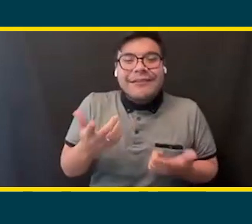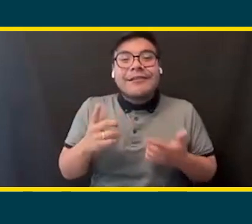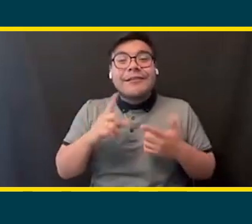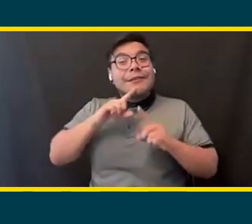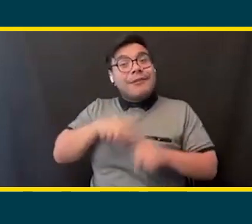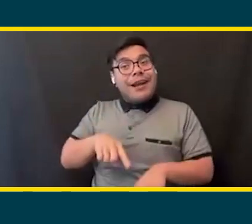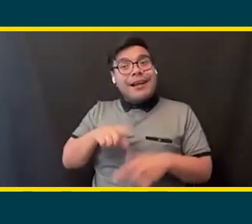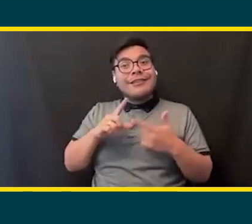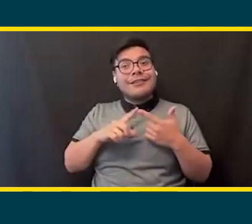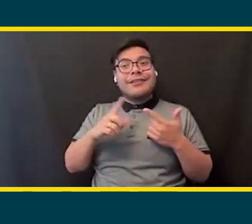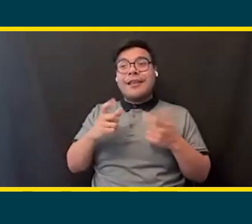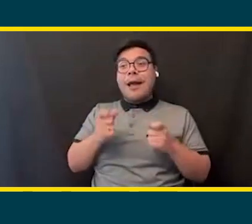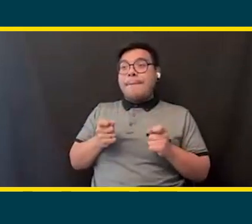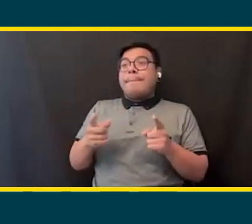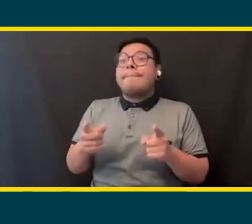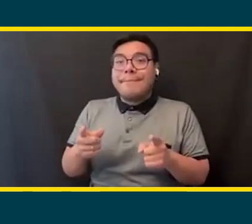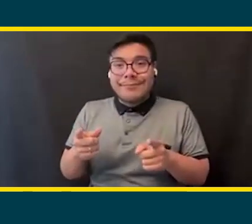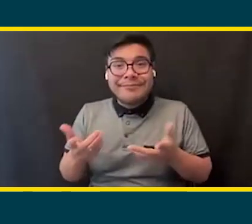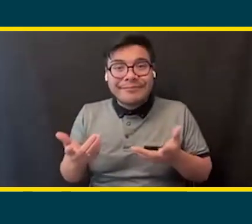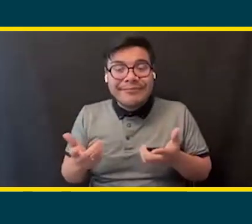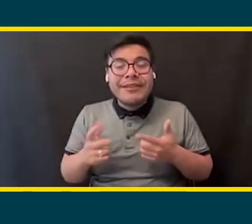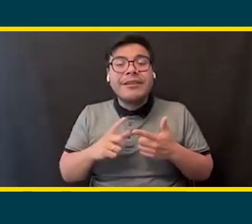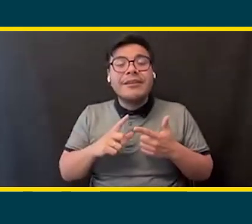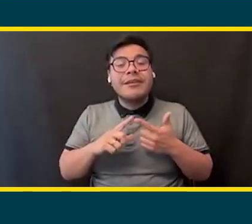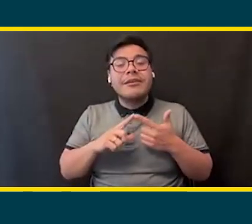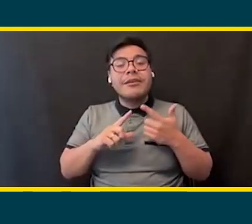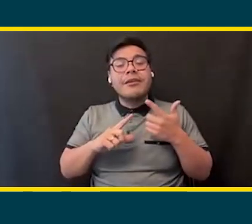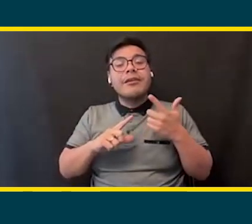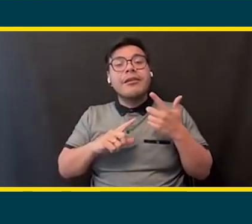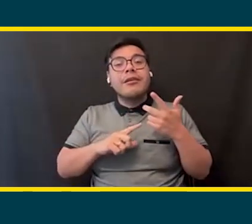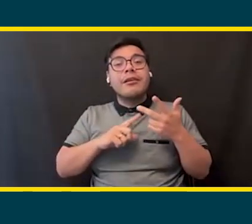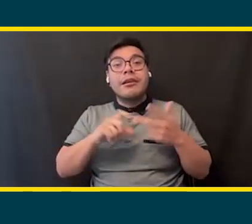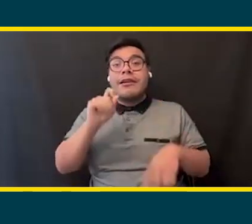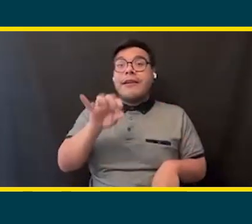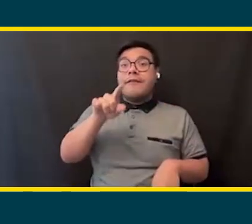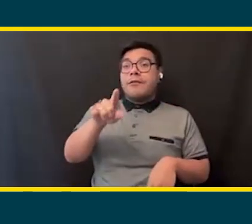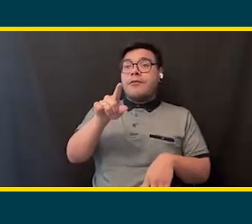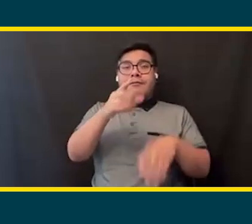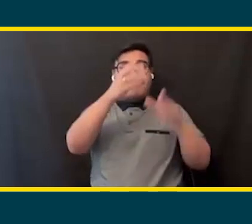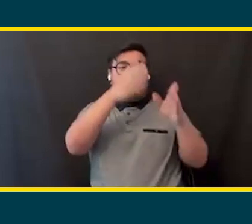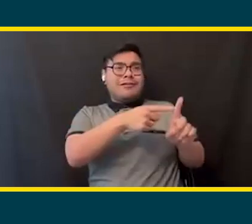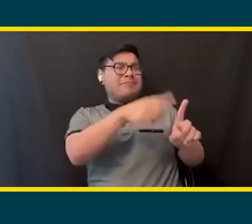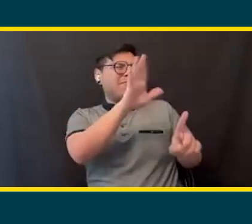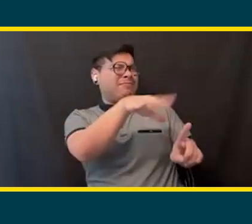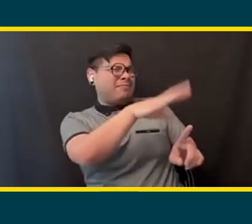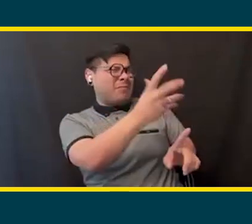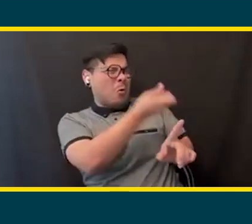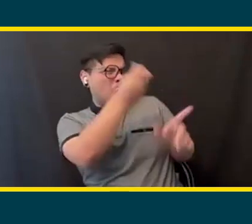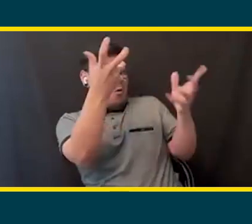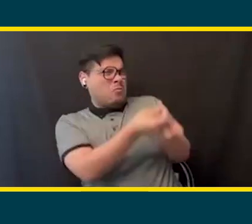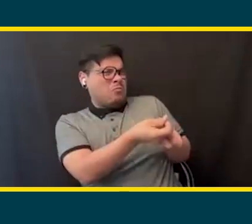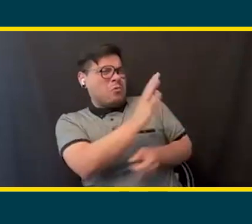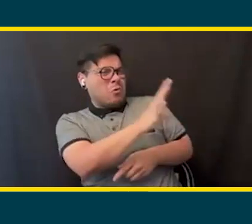the instinct to laugh. If you tell someone to hold in their stims, it's kind of like telling someone to hold in a